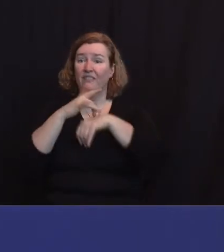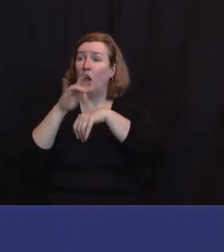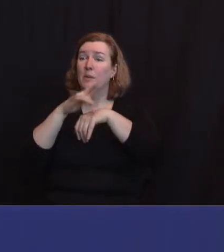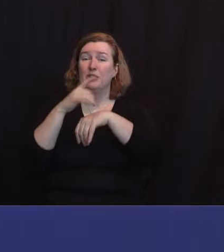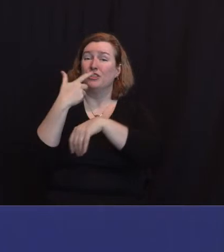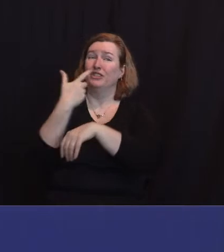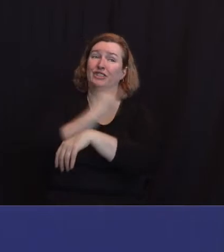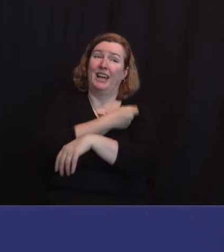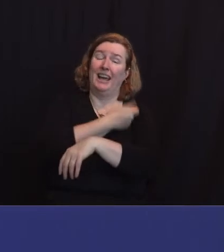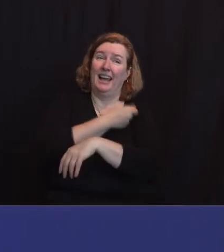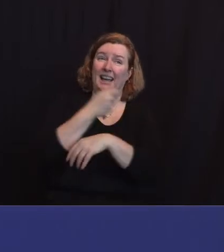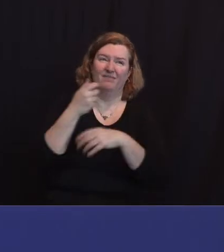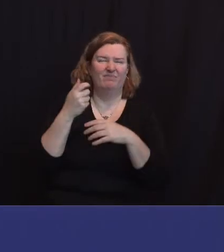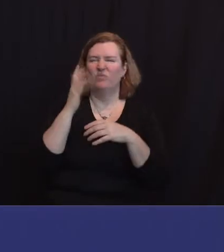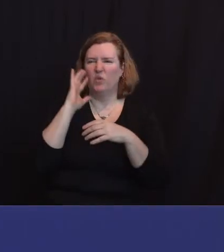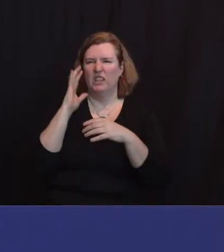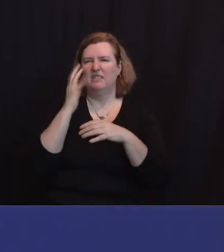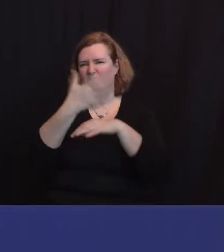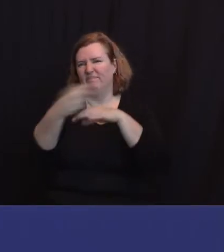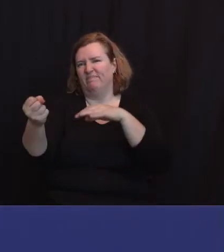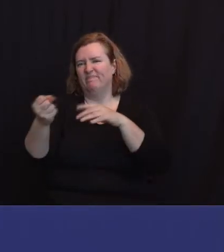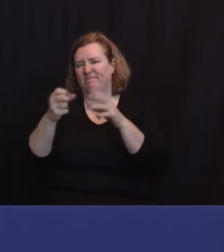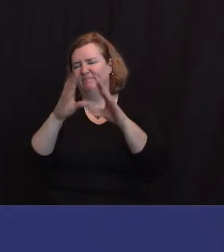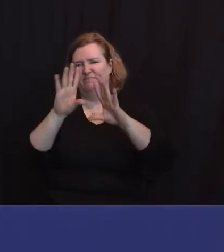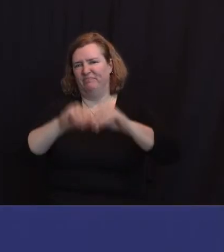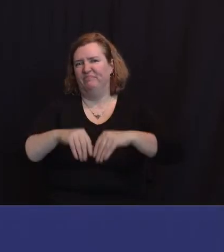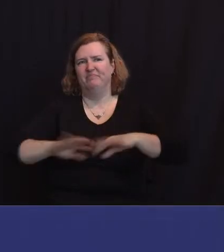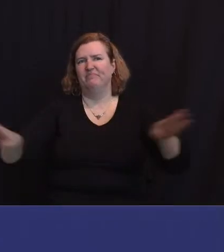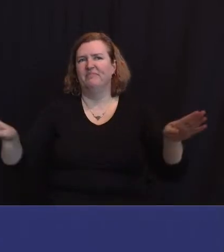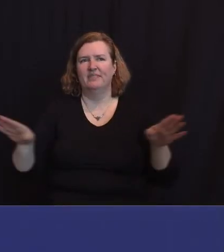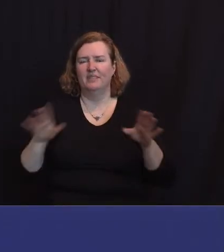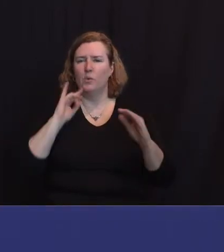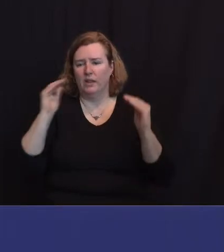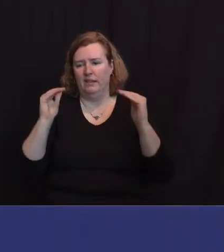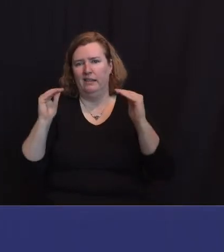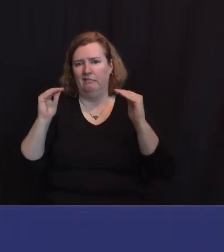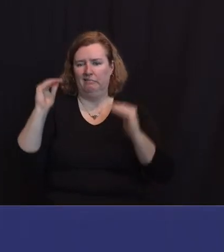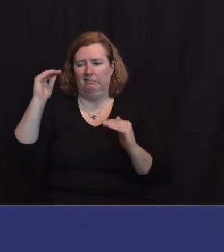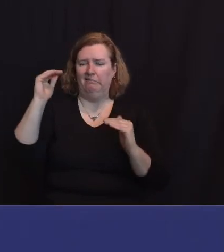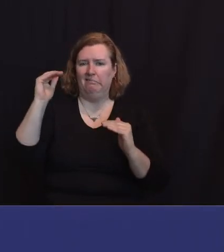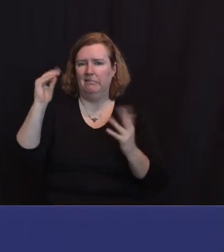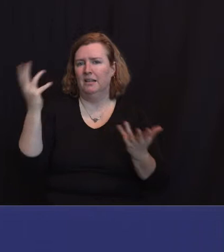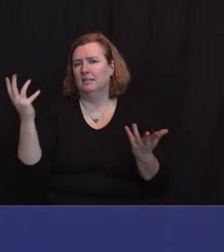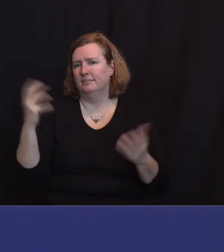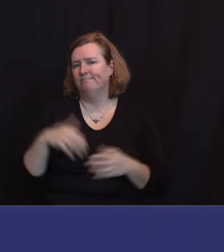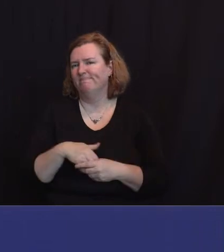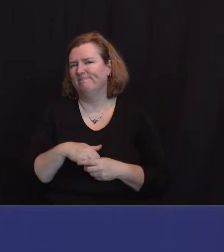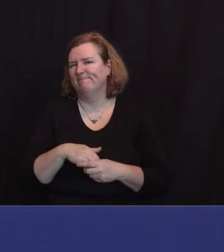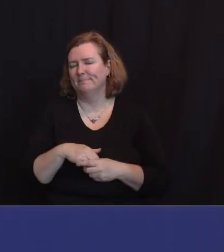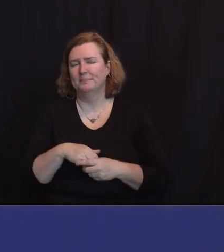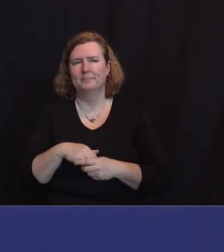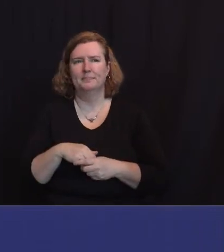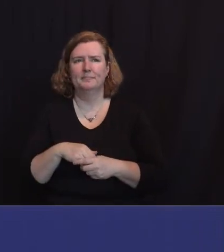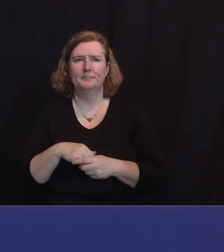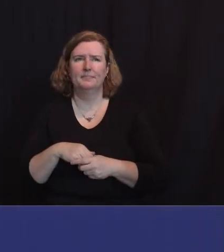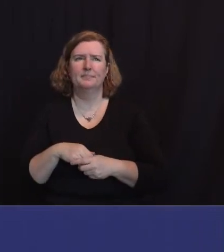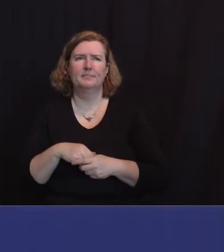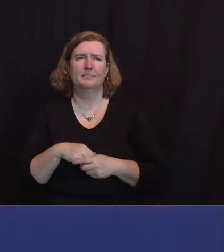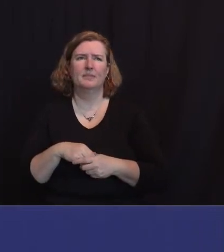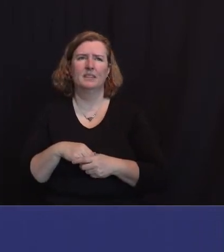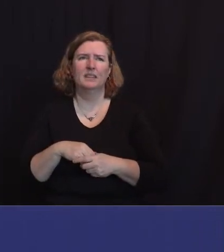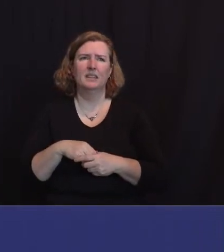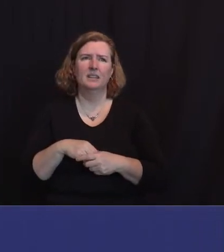the water will, whatever that phrase is, will reach its natural level. I realize I'm going in reverse, so forgive me. Yeah, I think this